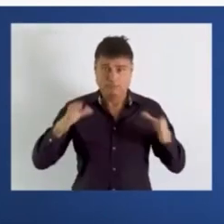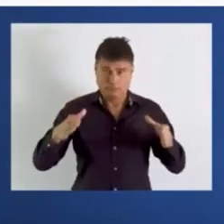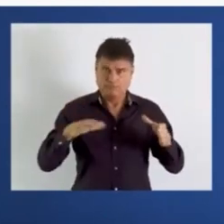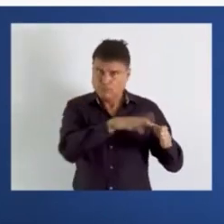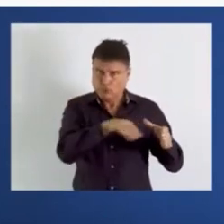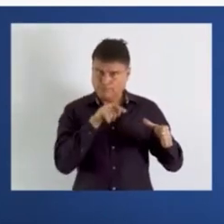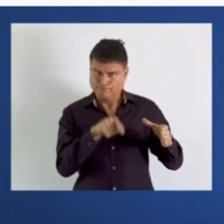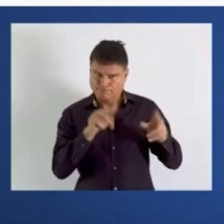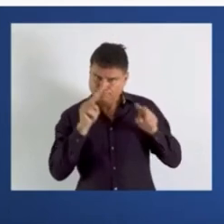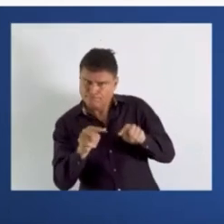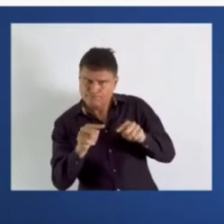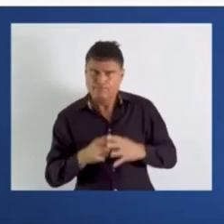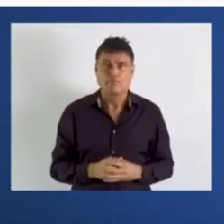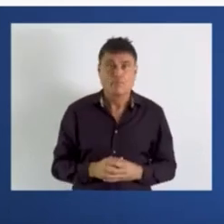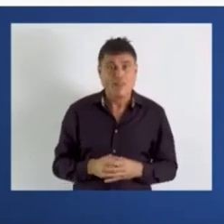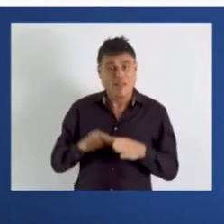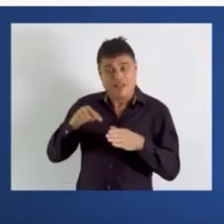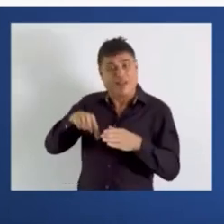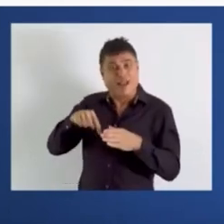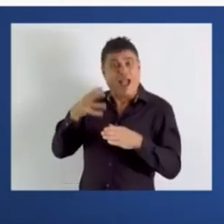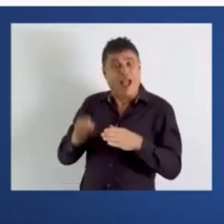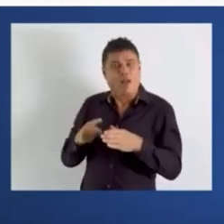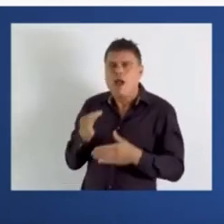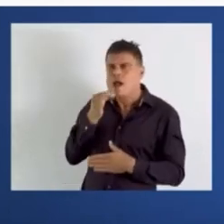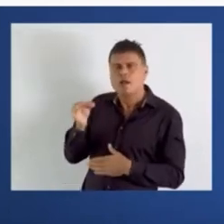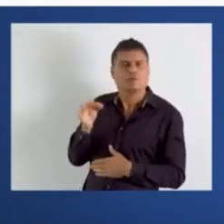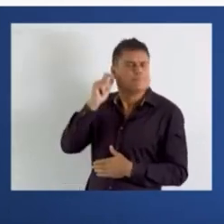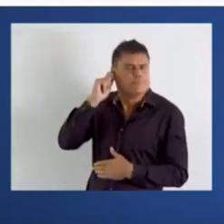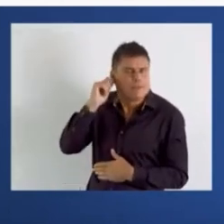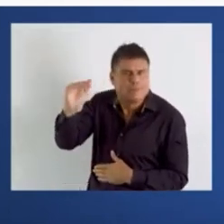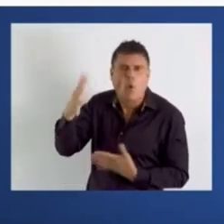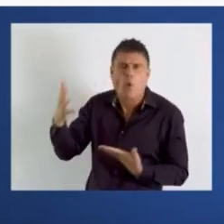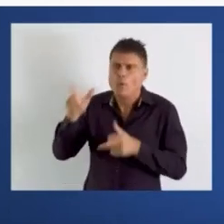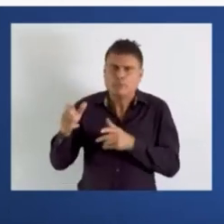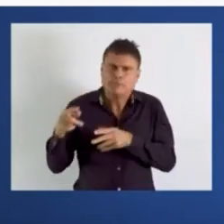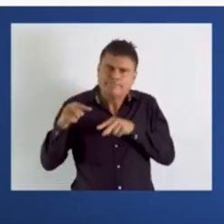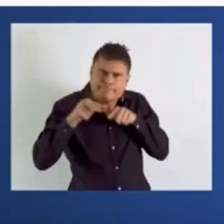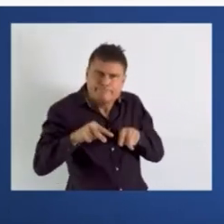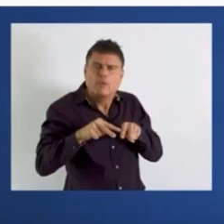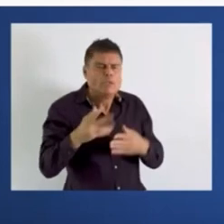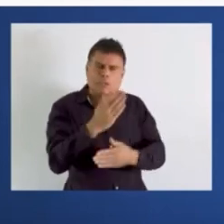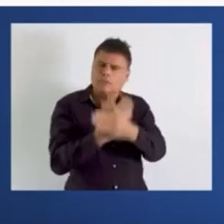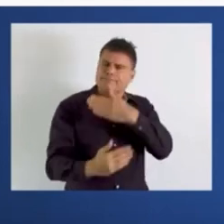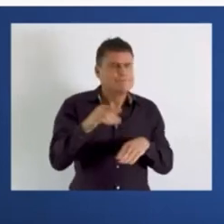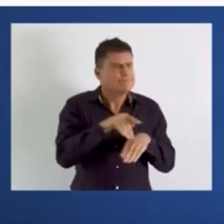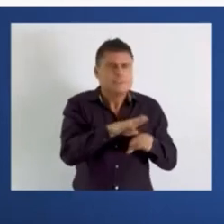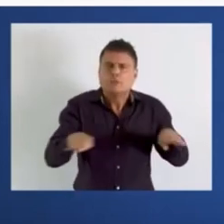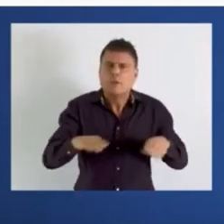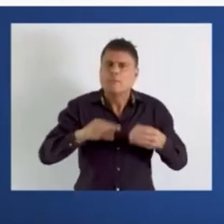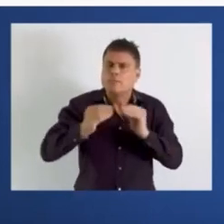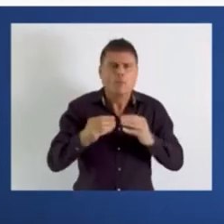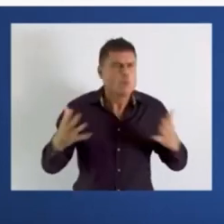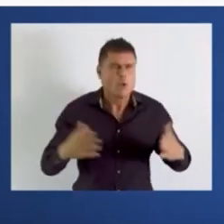17. The module inquires mothers or caregivers about the difficulty that children might have